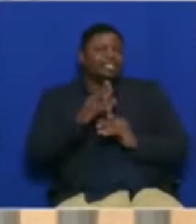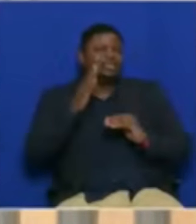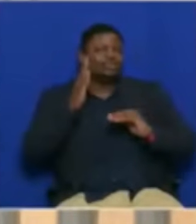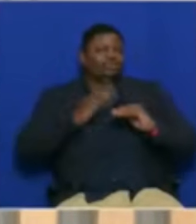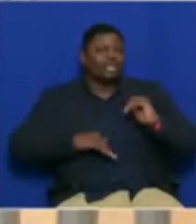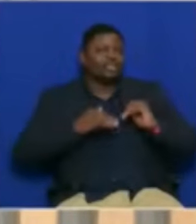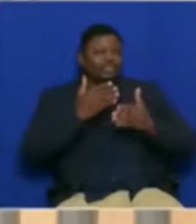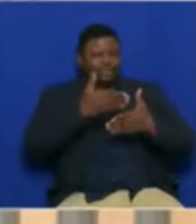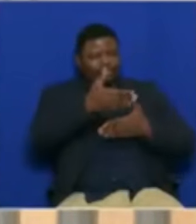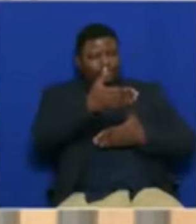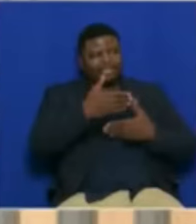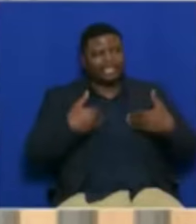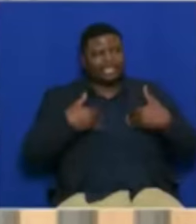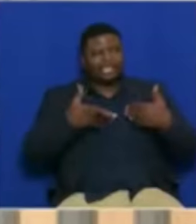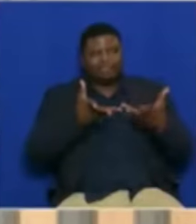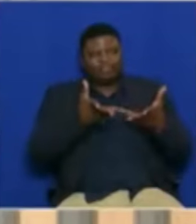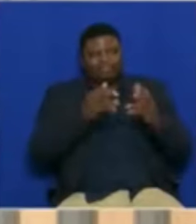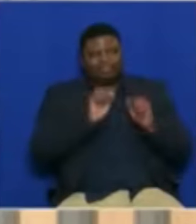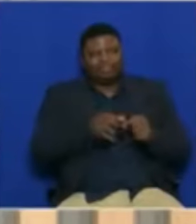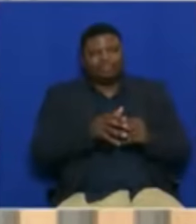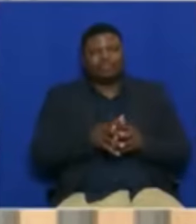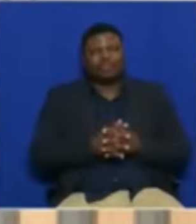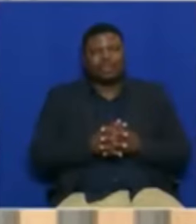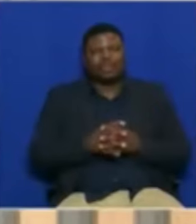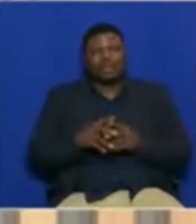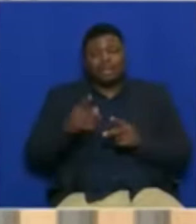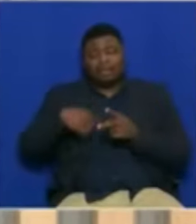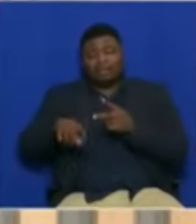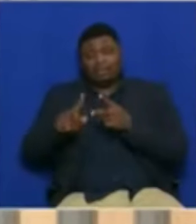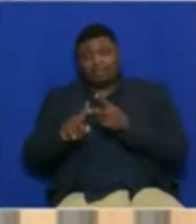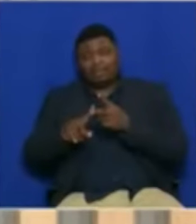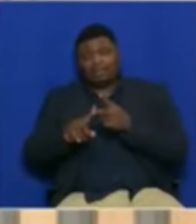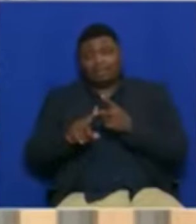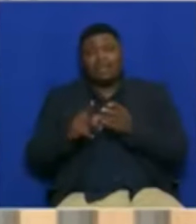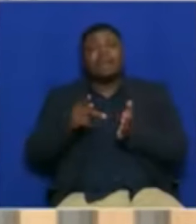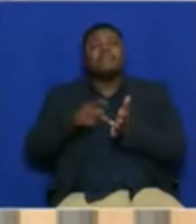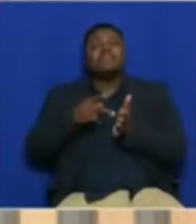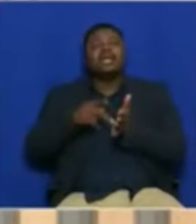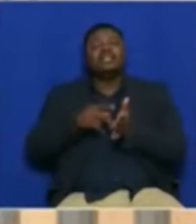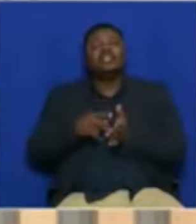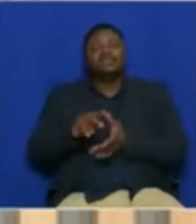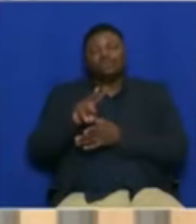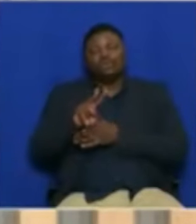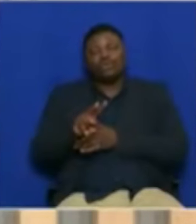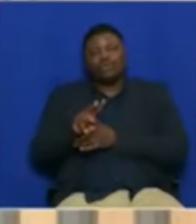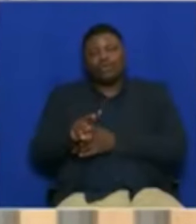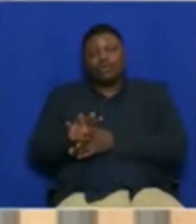And at 2424, page 2424,